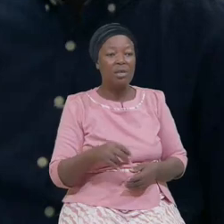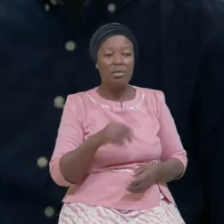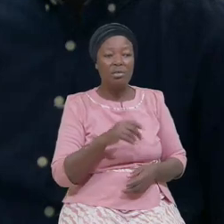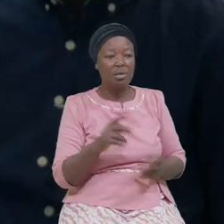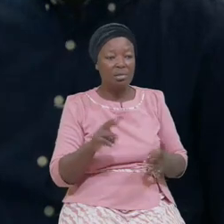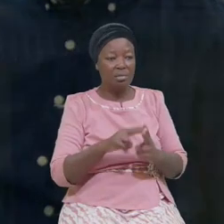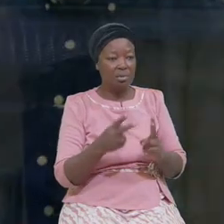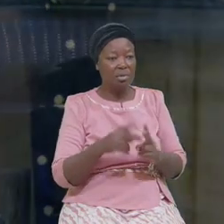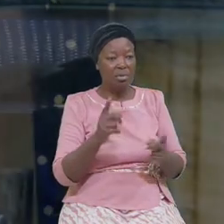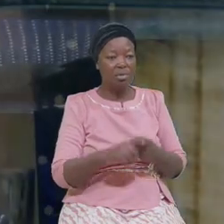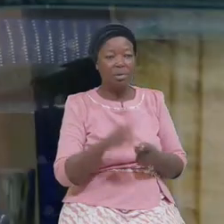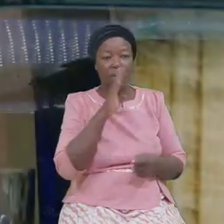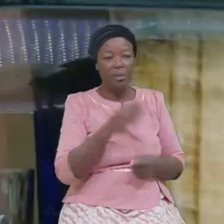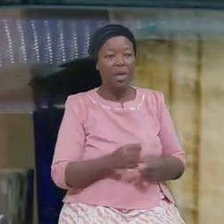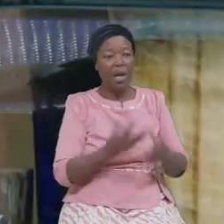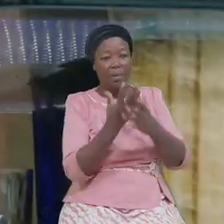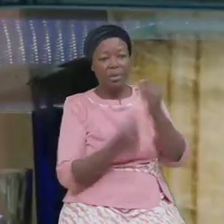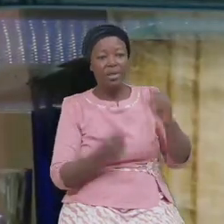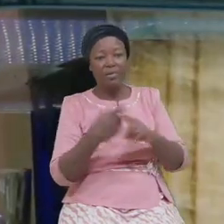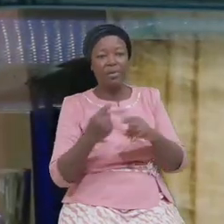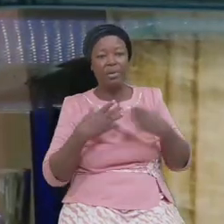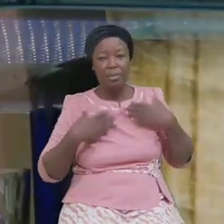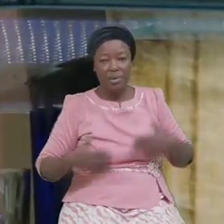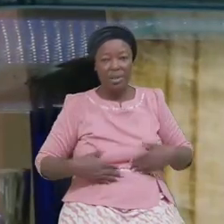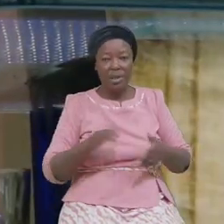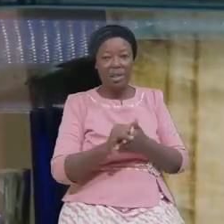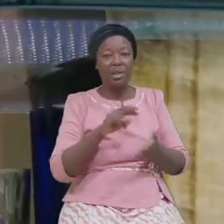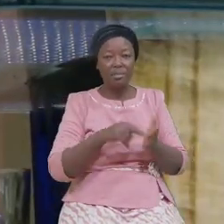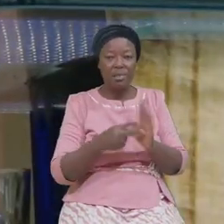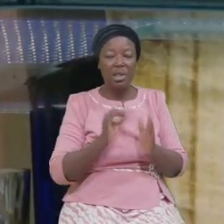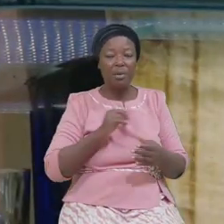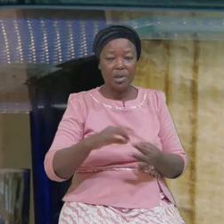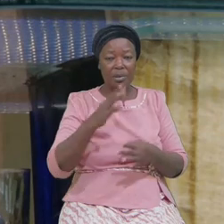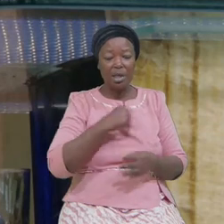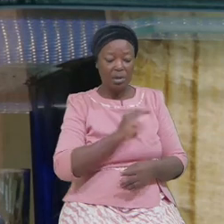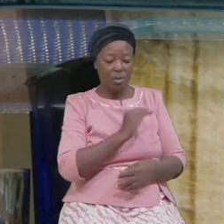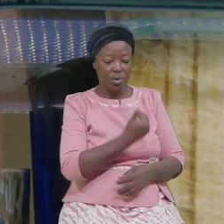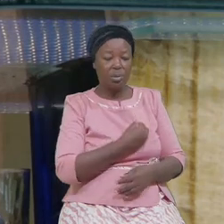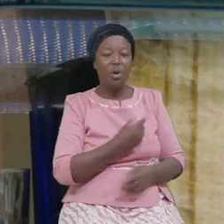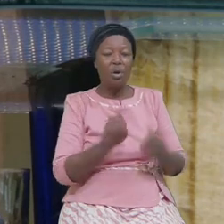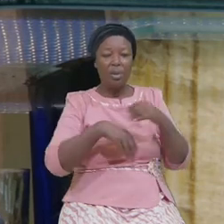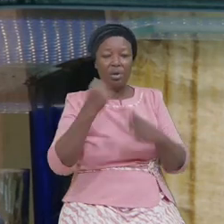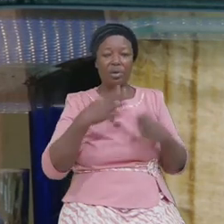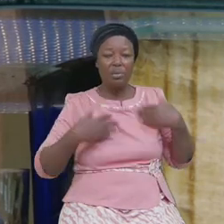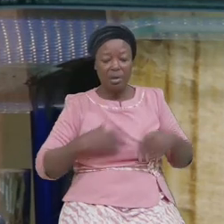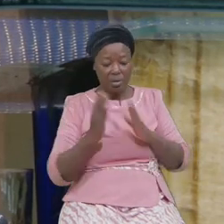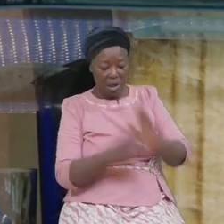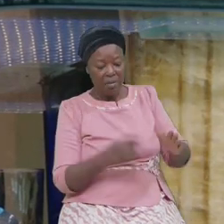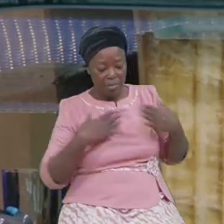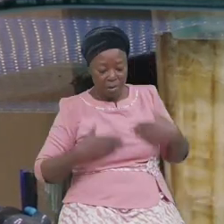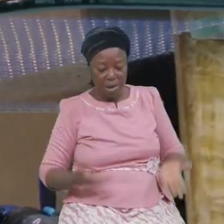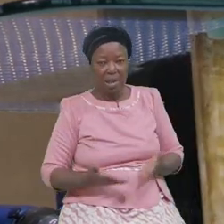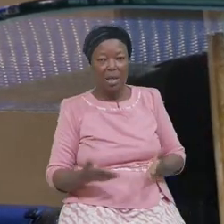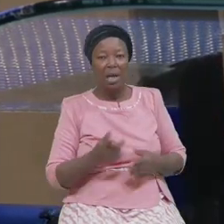body, that is our spirit, our soul, getting out of the body, and we leave the body down here, absent from the